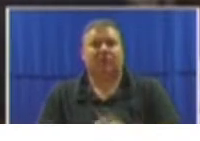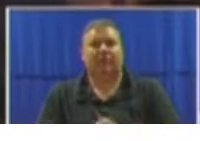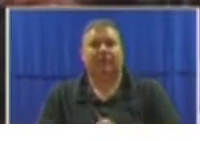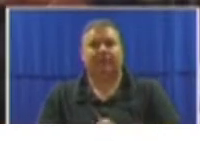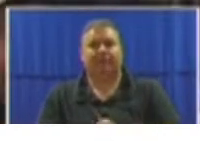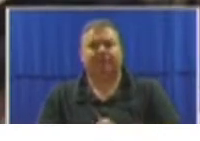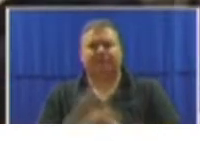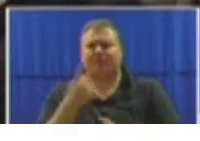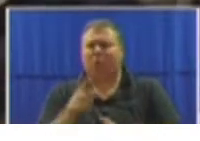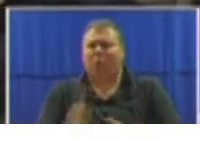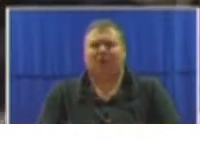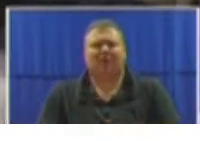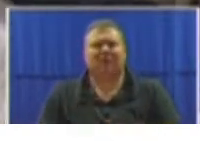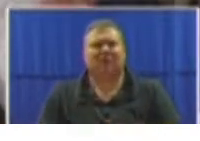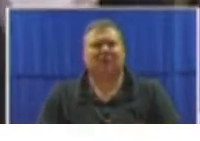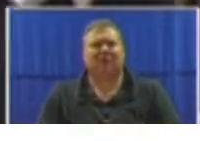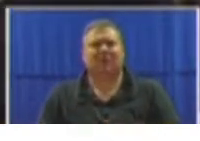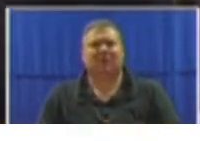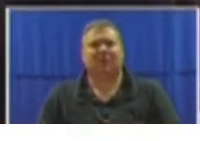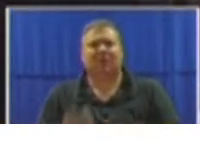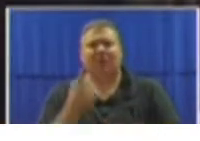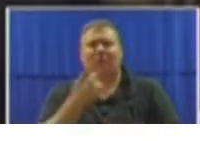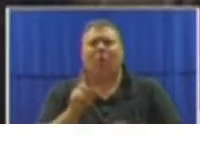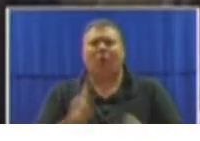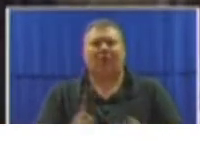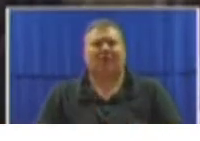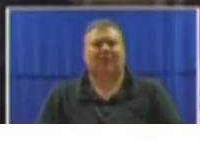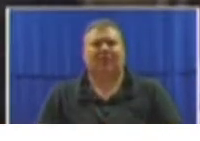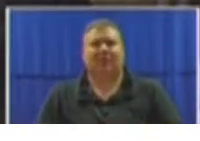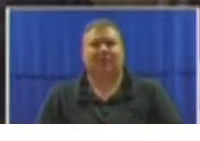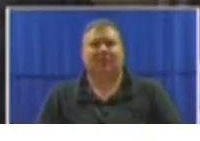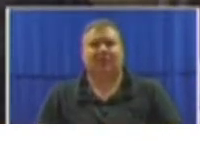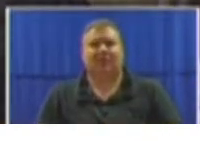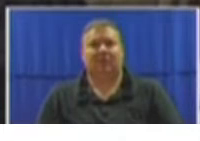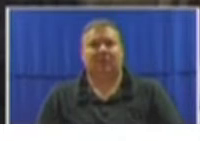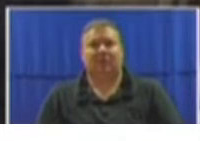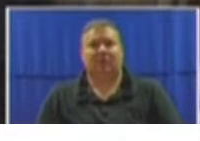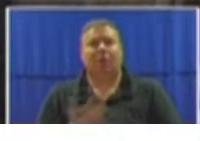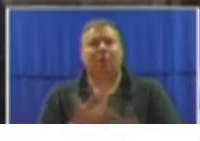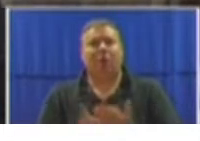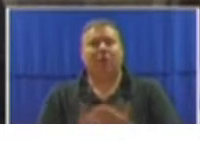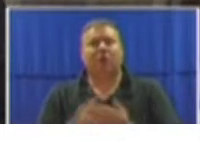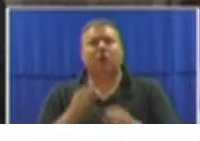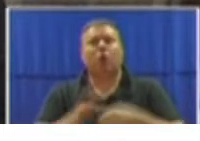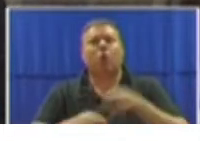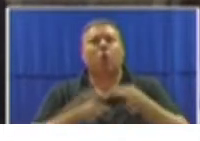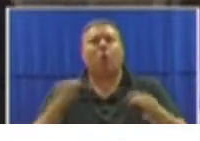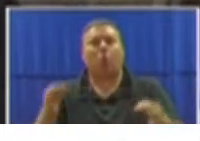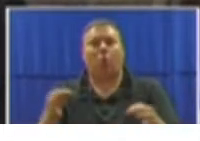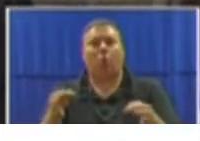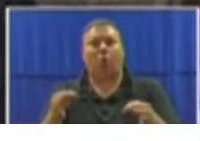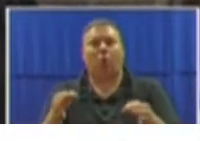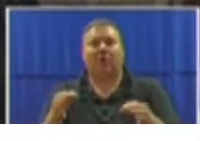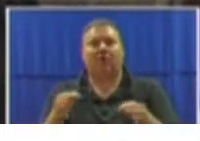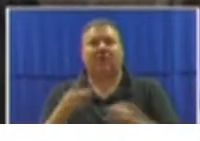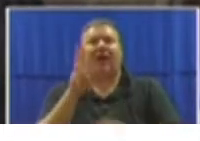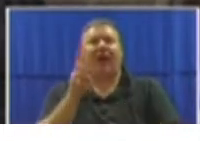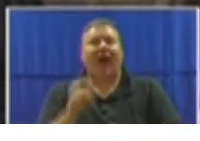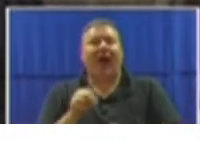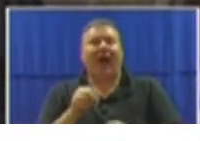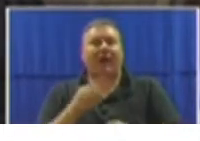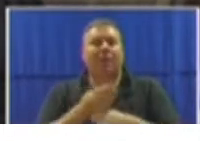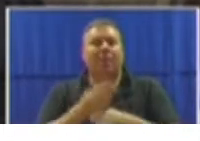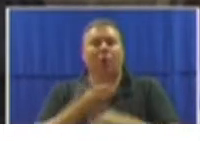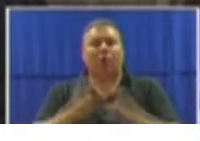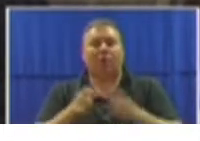And for what? For what? For the sole purpose of rewarding otherwise unemployable